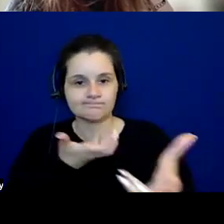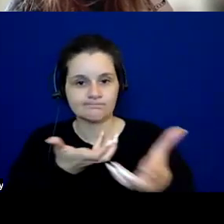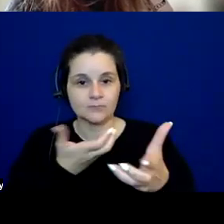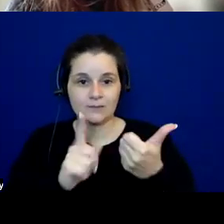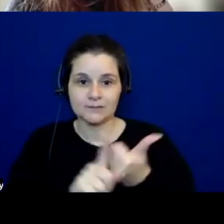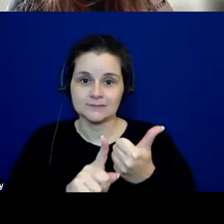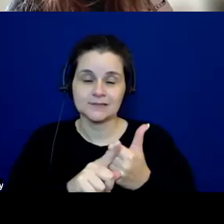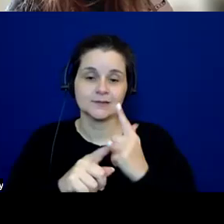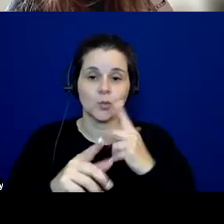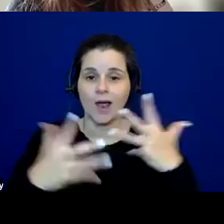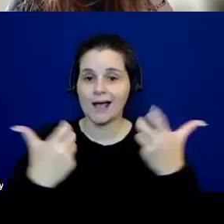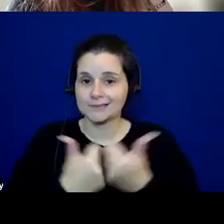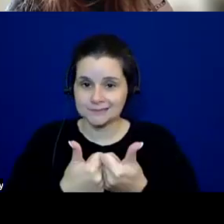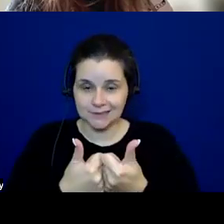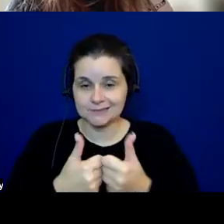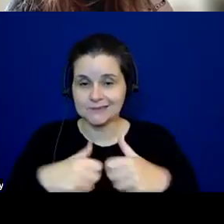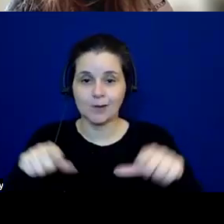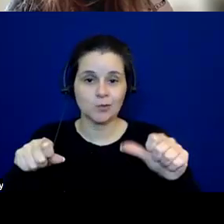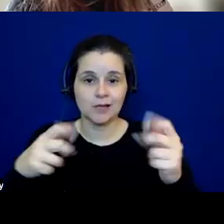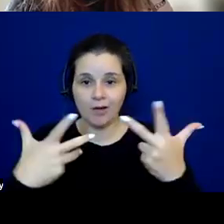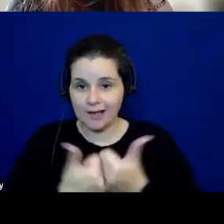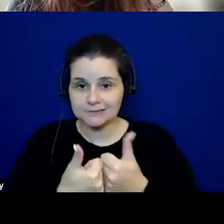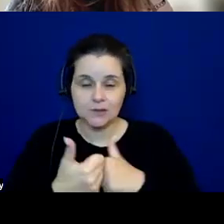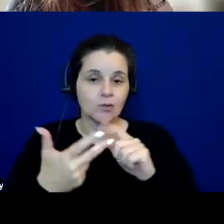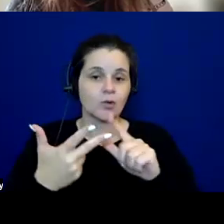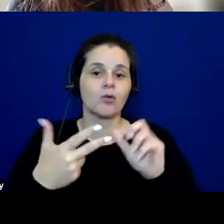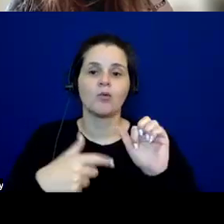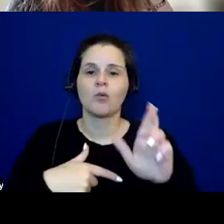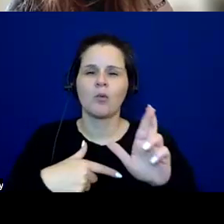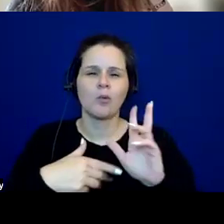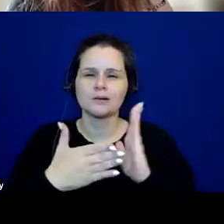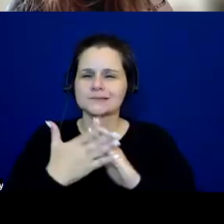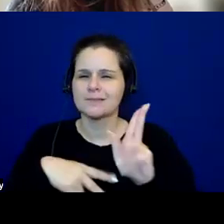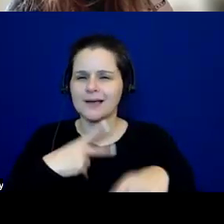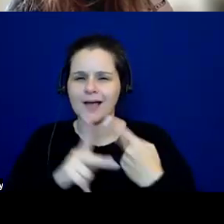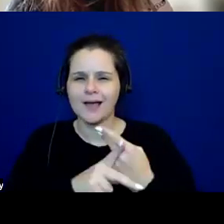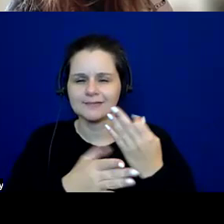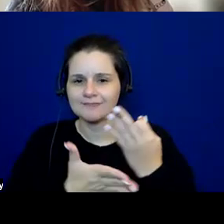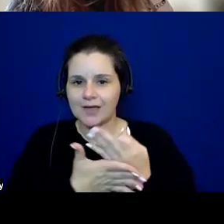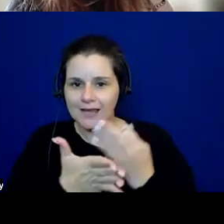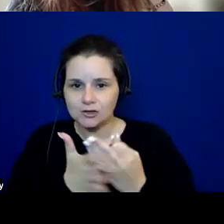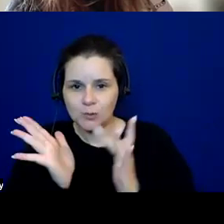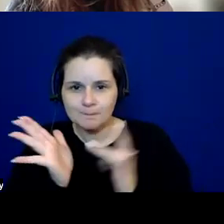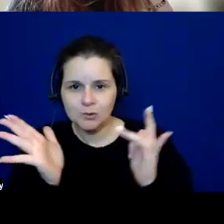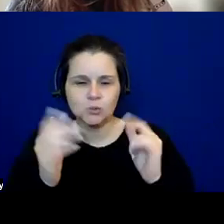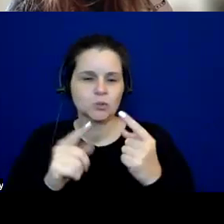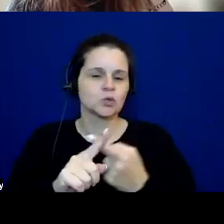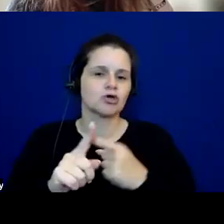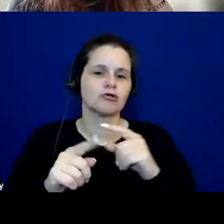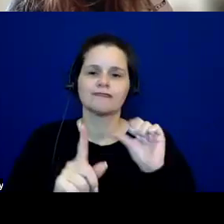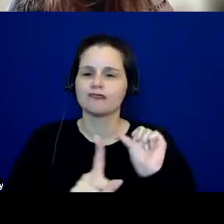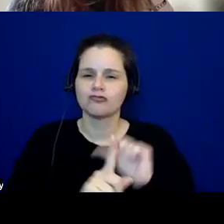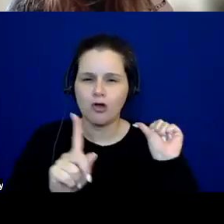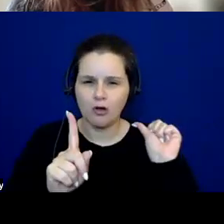motor vehicle accident, or they're talking about some form of, financial abuse or fraud, some type of